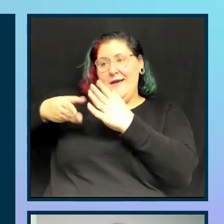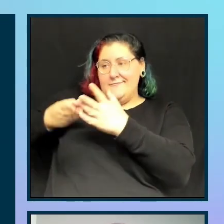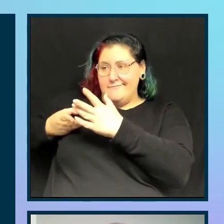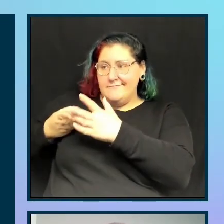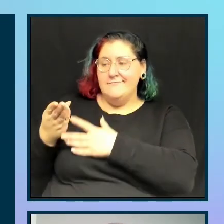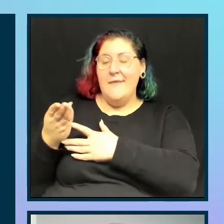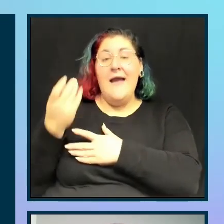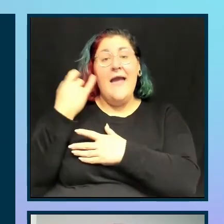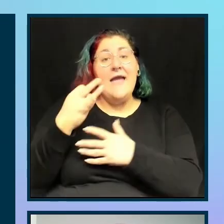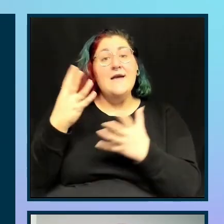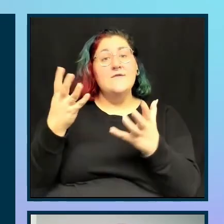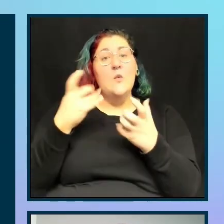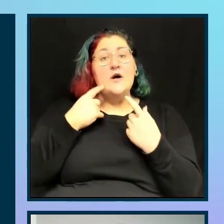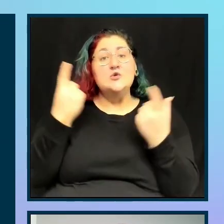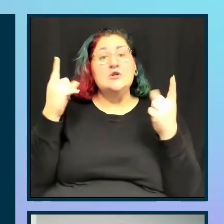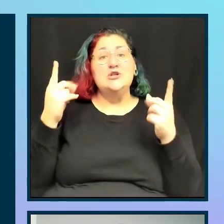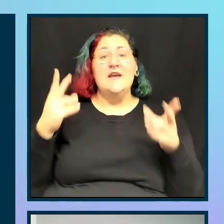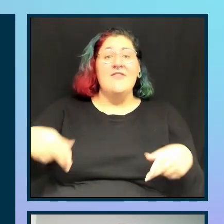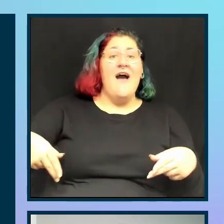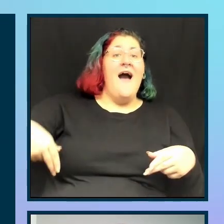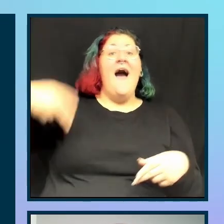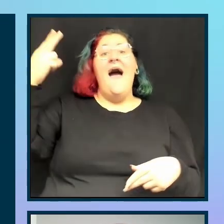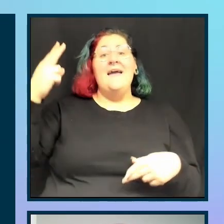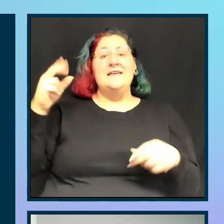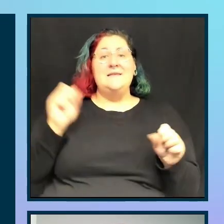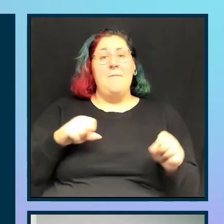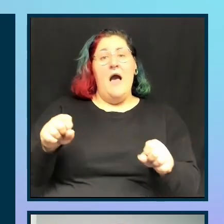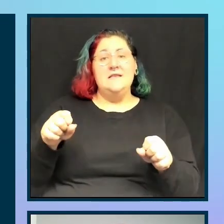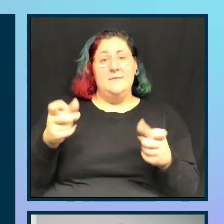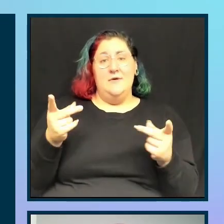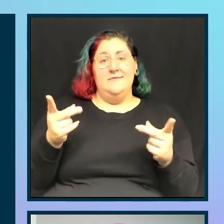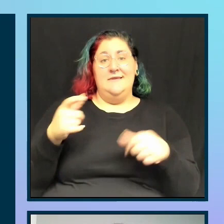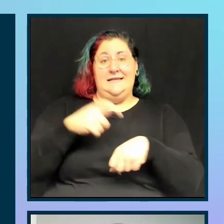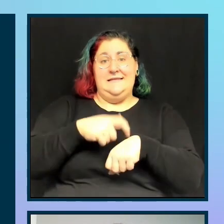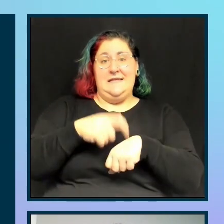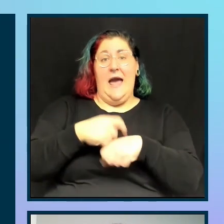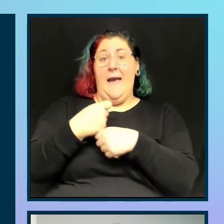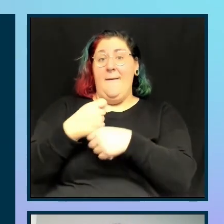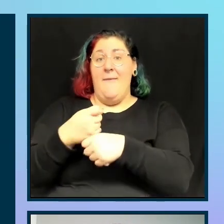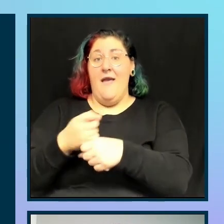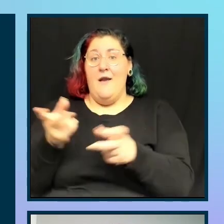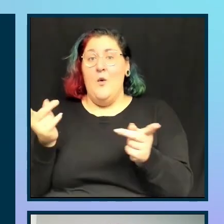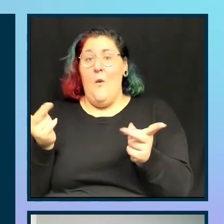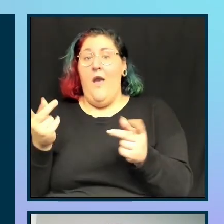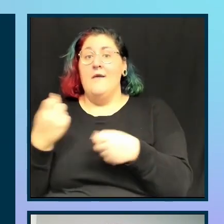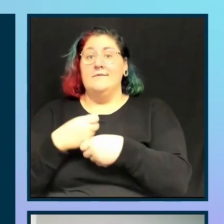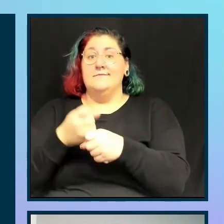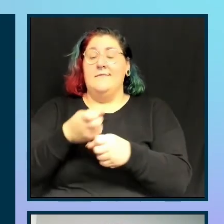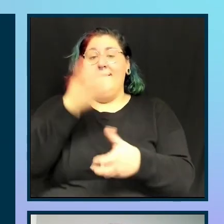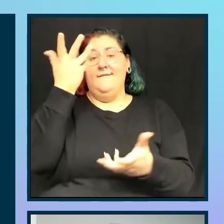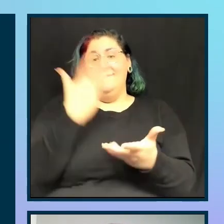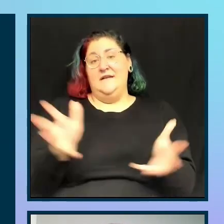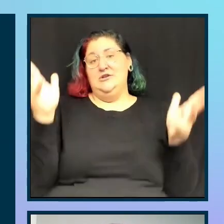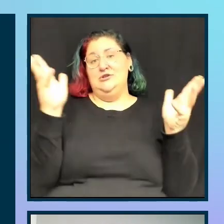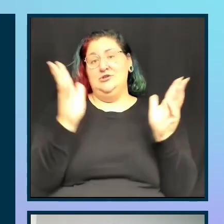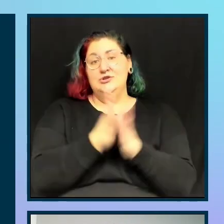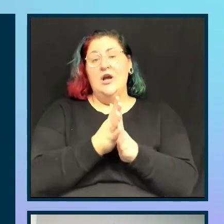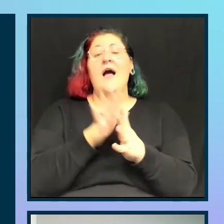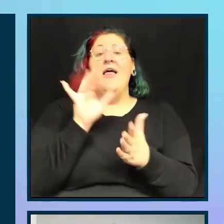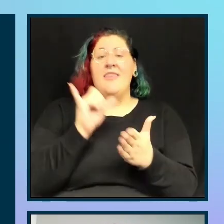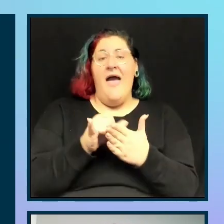files. And you need to be able to make sure that incorporated in those workflow design